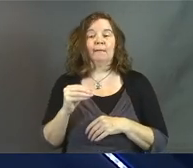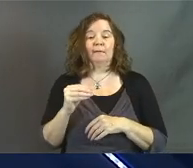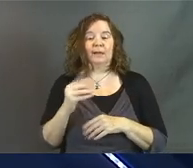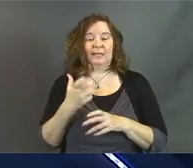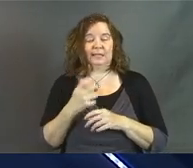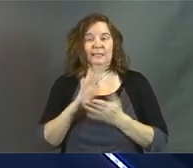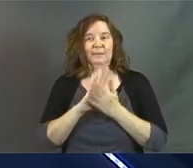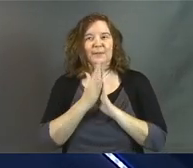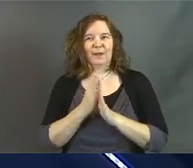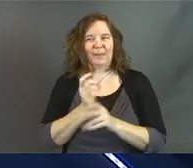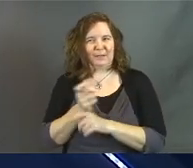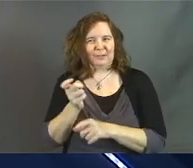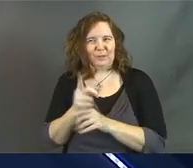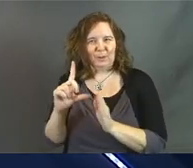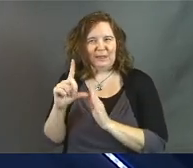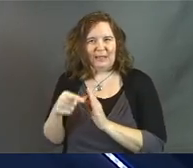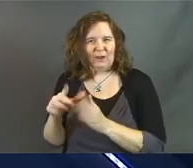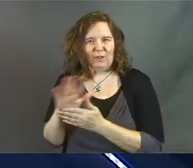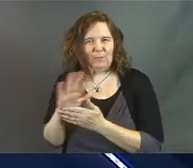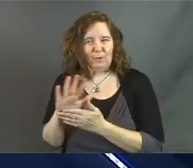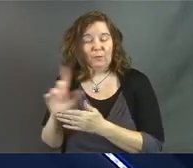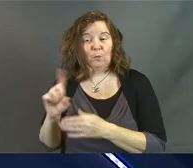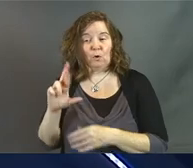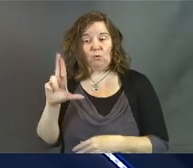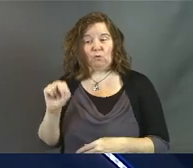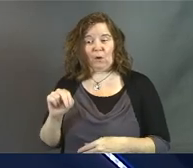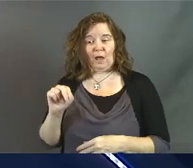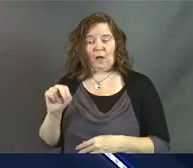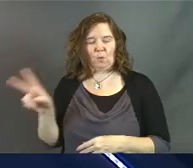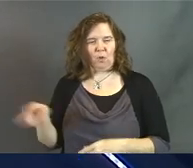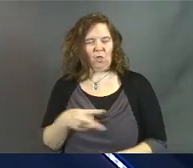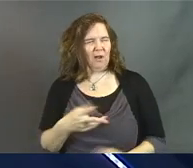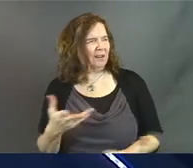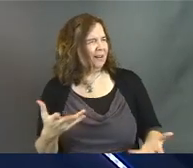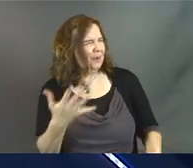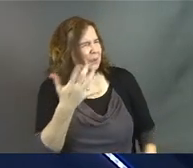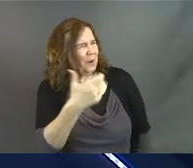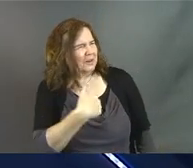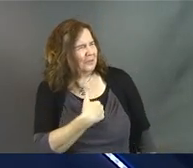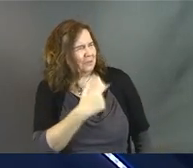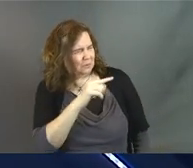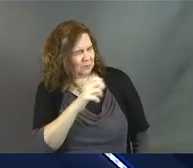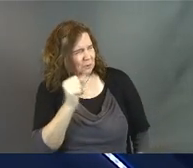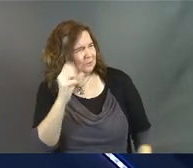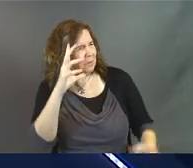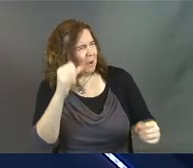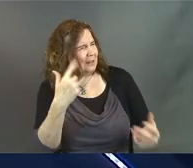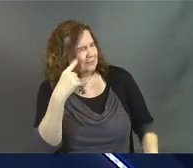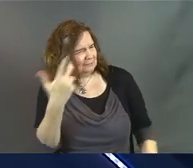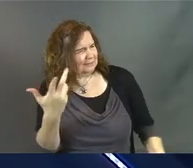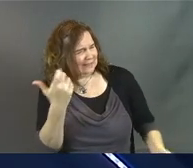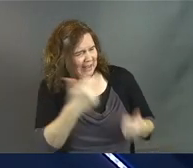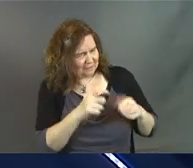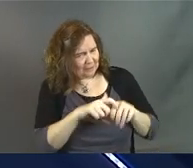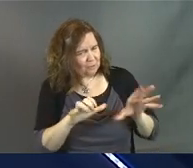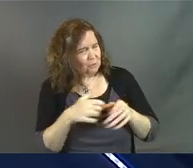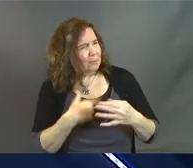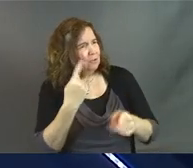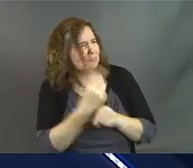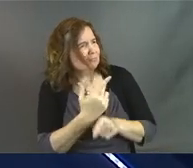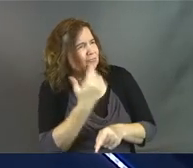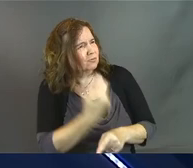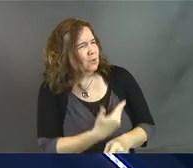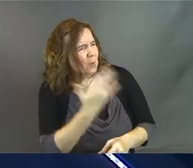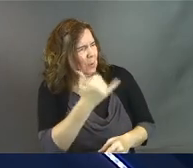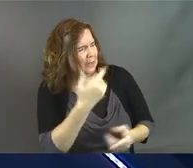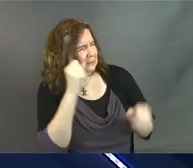it gets to become a joke later on in the movies where Ron will look to them and say, "Why the tone of surprise? Every time I do something good,